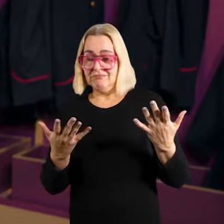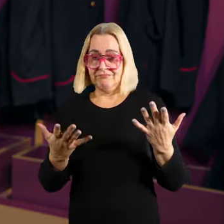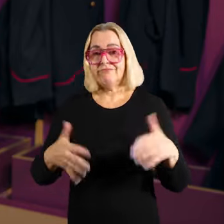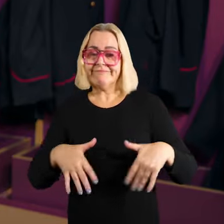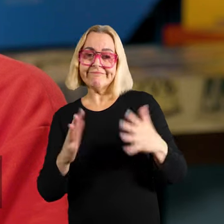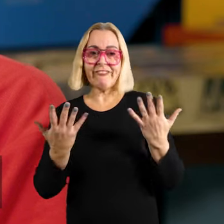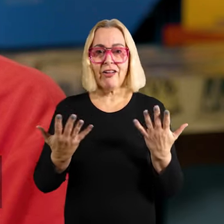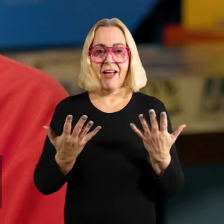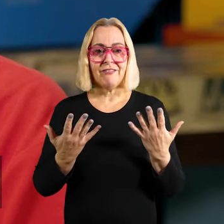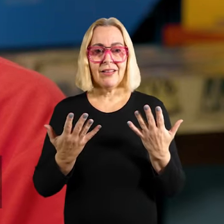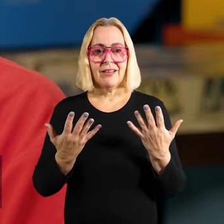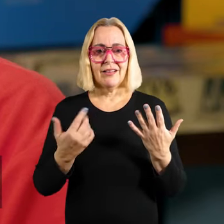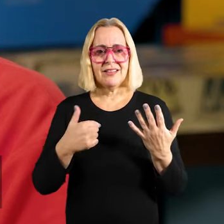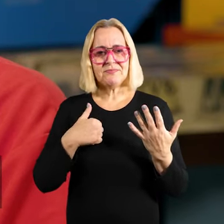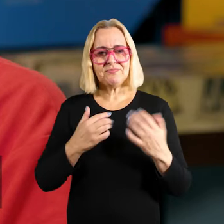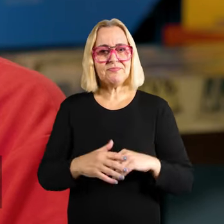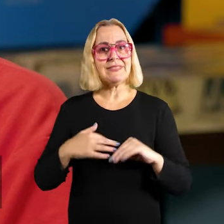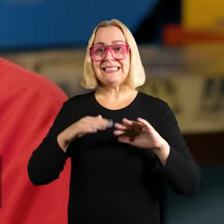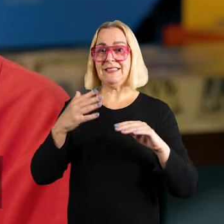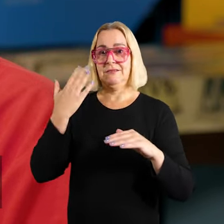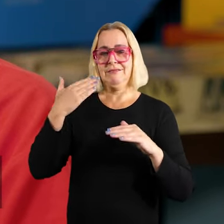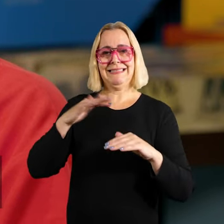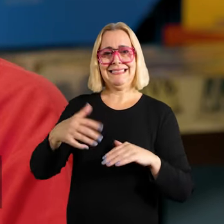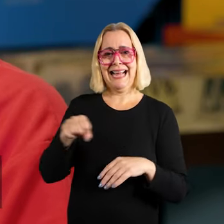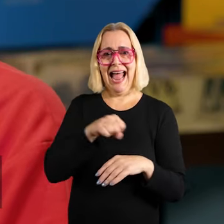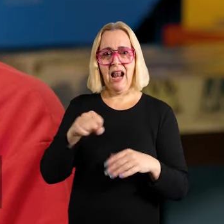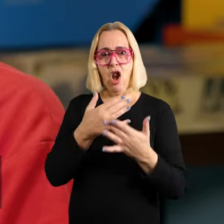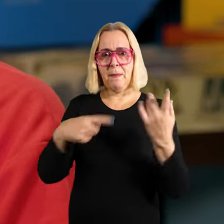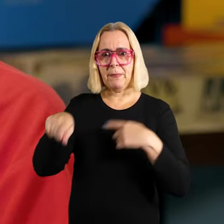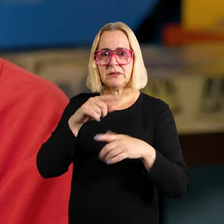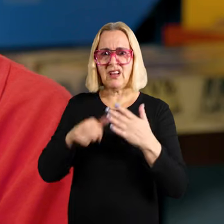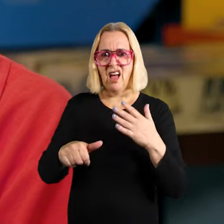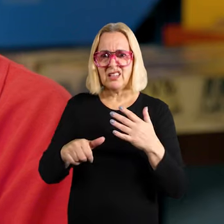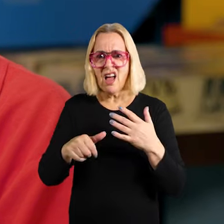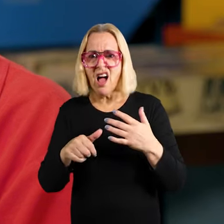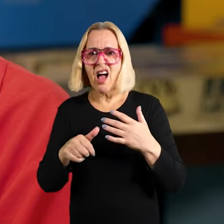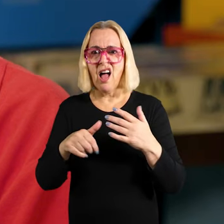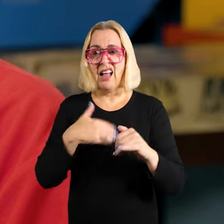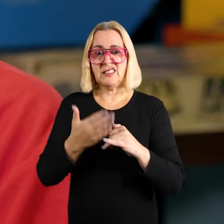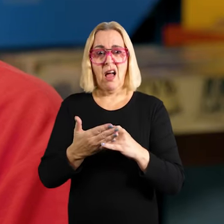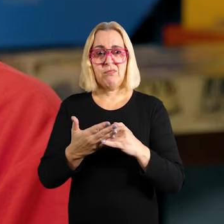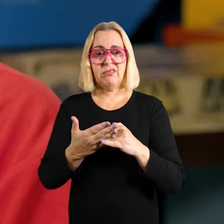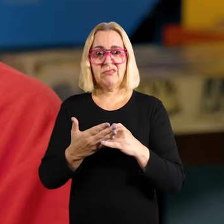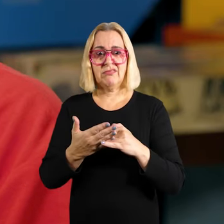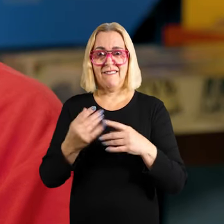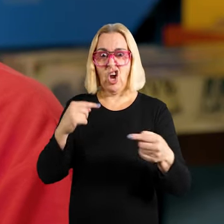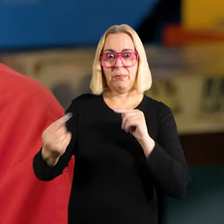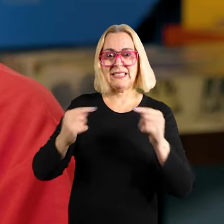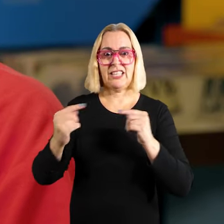it. I didn't used to iron my shirt, and people used to start commenting on it, and in the end we ended up with having a